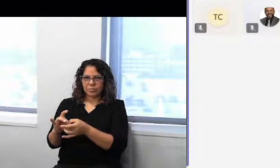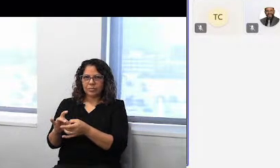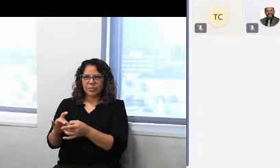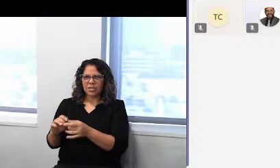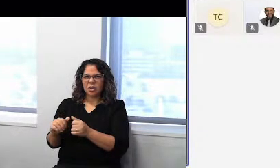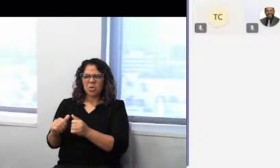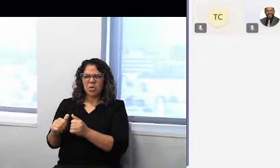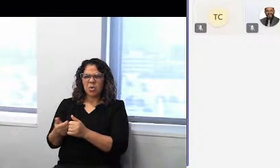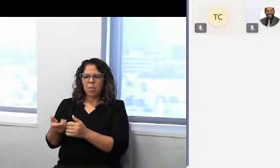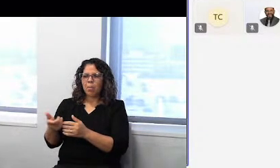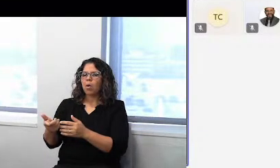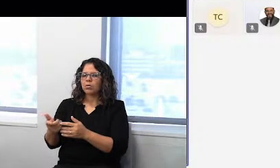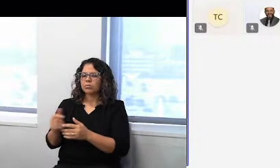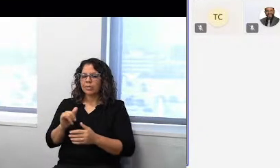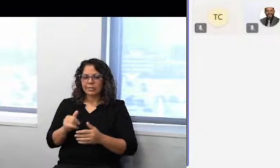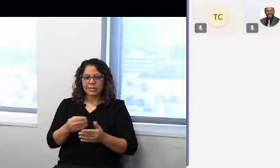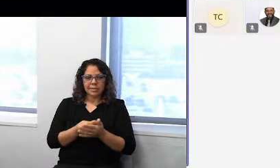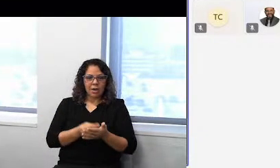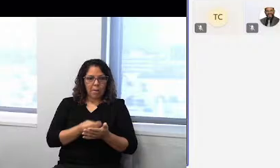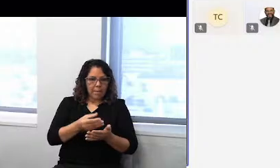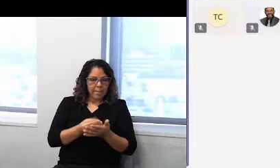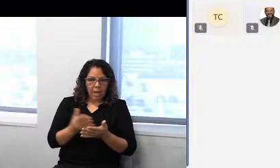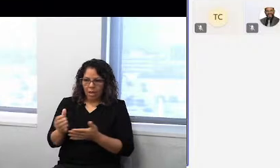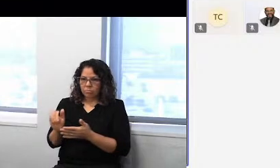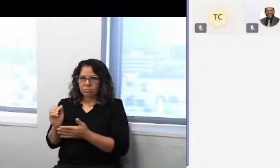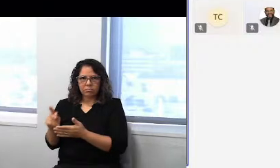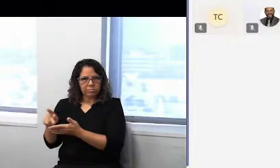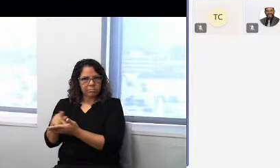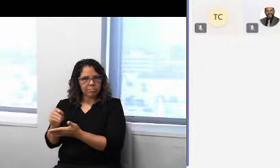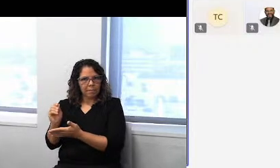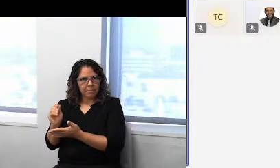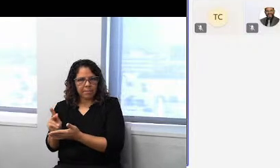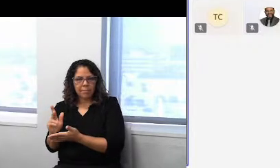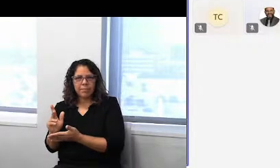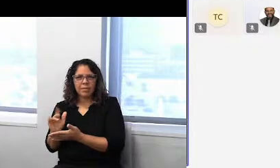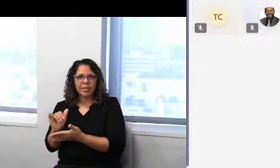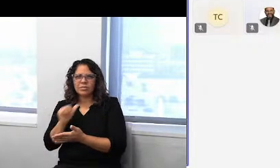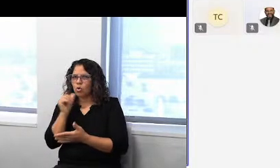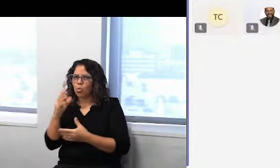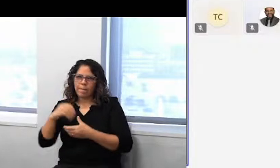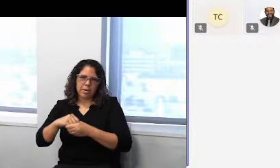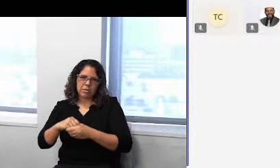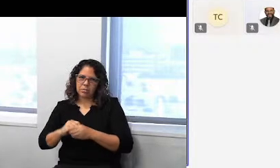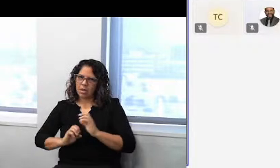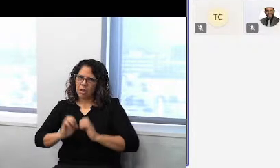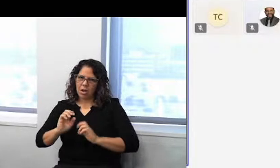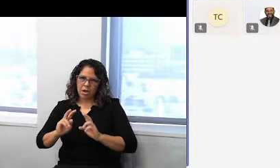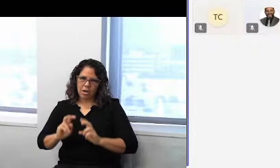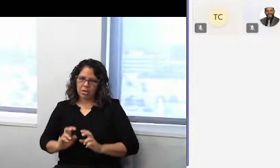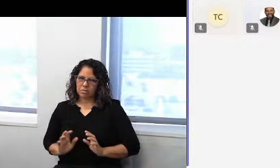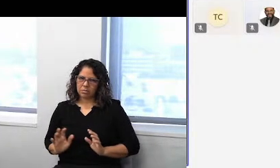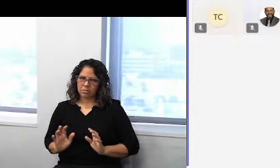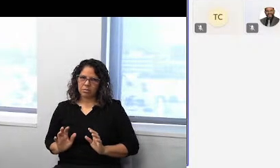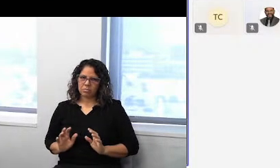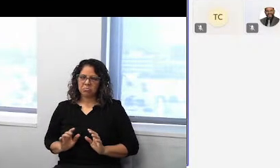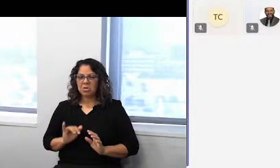not part of the analysis that I'm making reference to. I think that's where you're getting, and I want to make it clear. But we do determine what is the